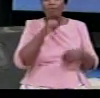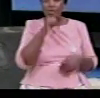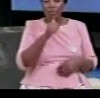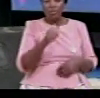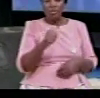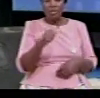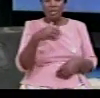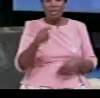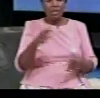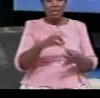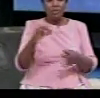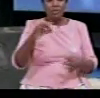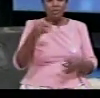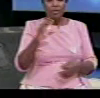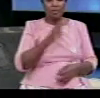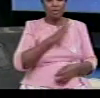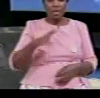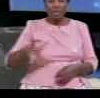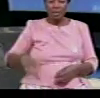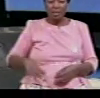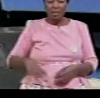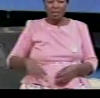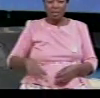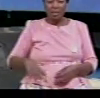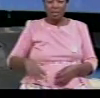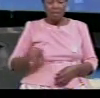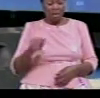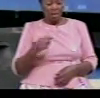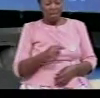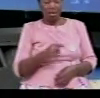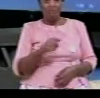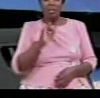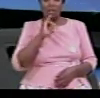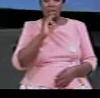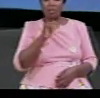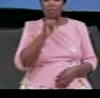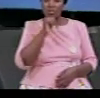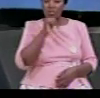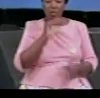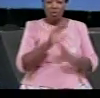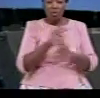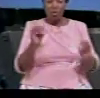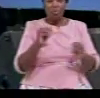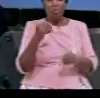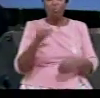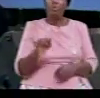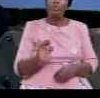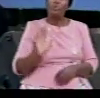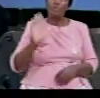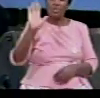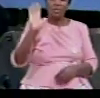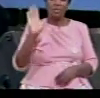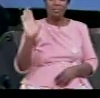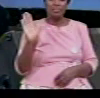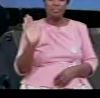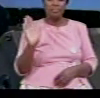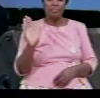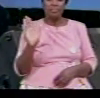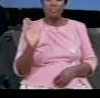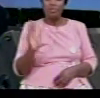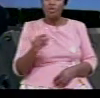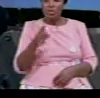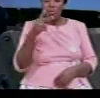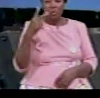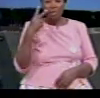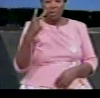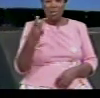the Spirit of Christ, is none of his. You will see, there